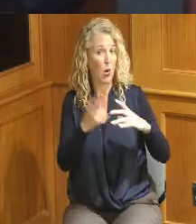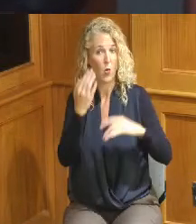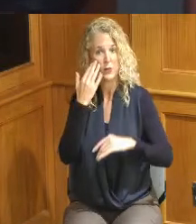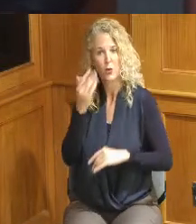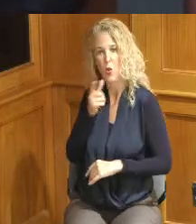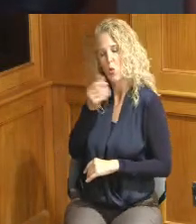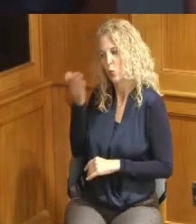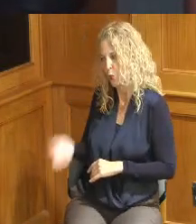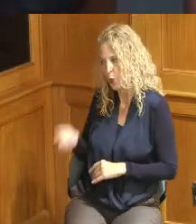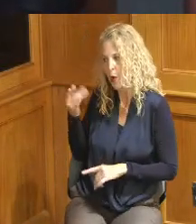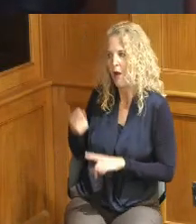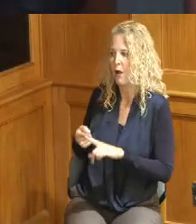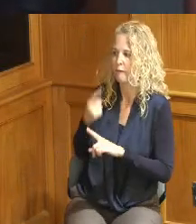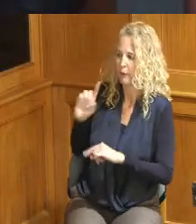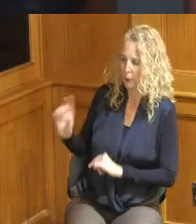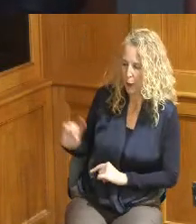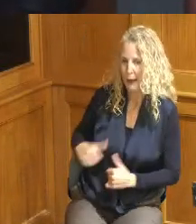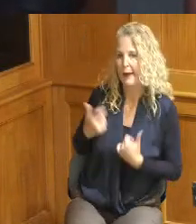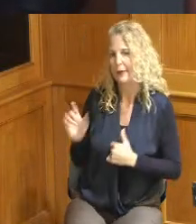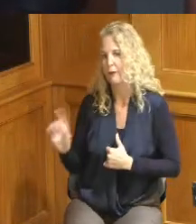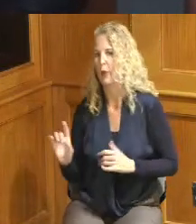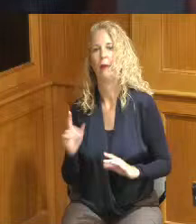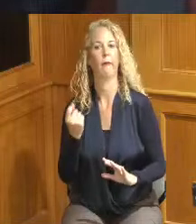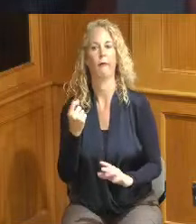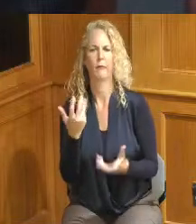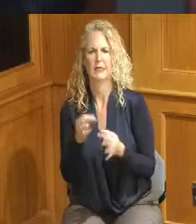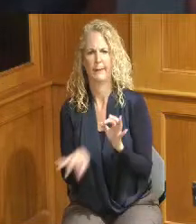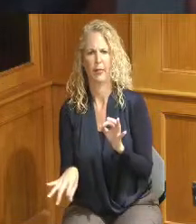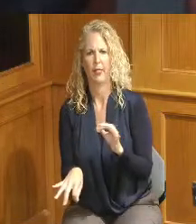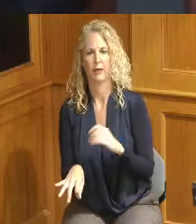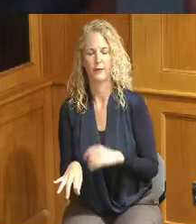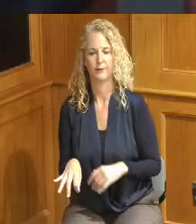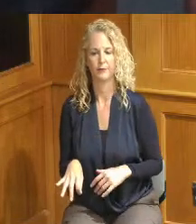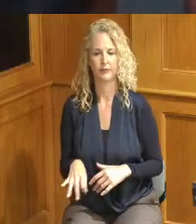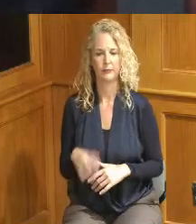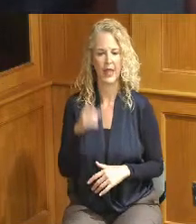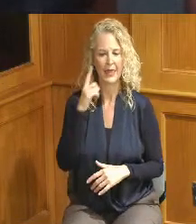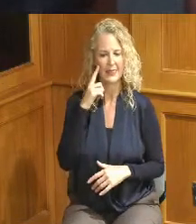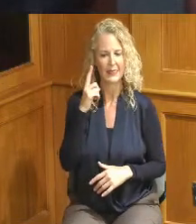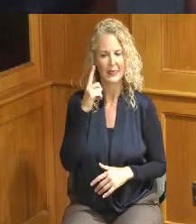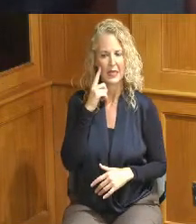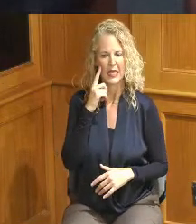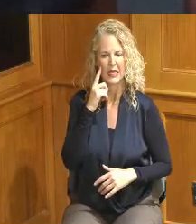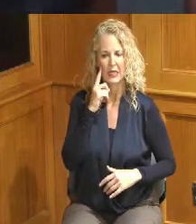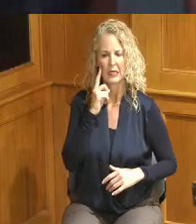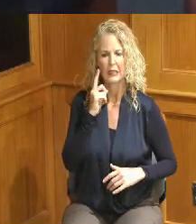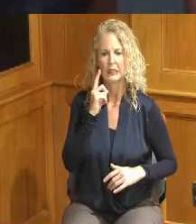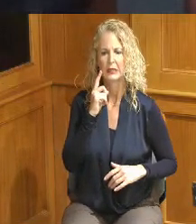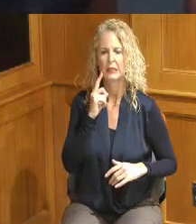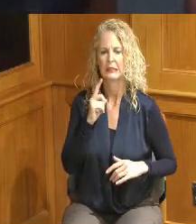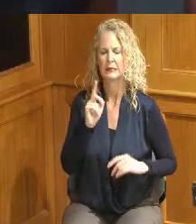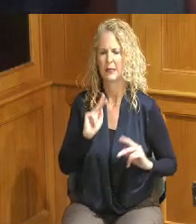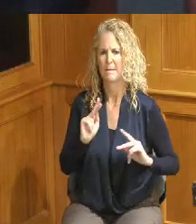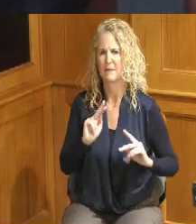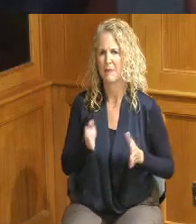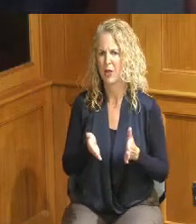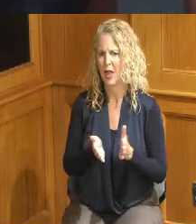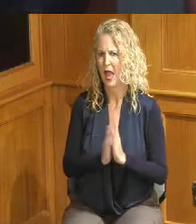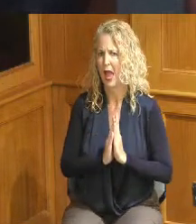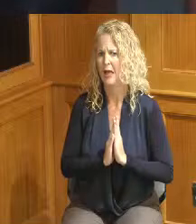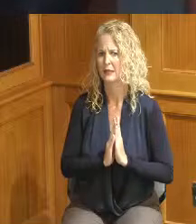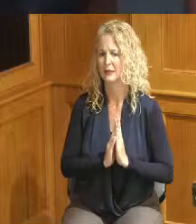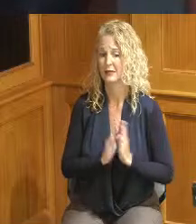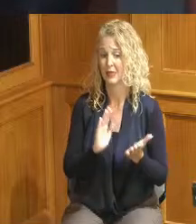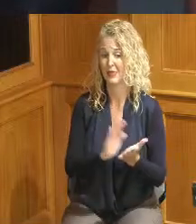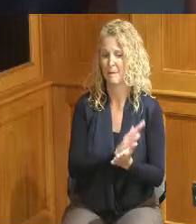to. It does not. There's been some talk. It asks you to sign away your rights to sue. It